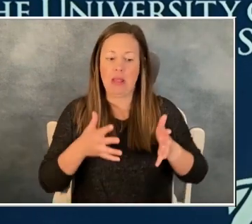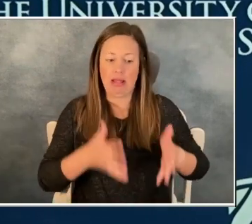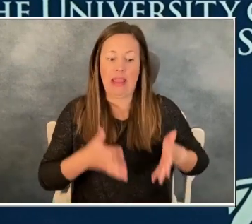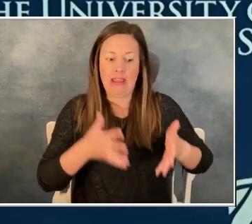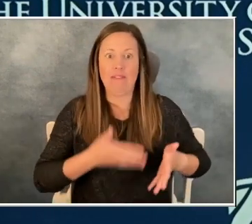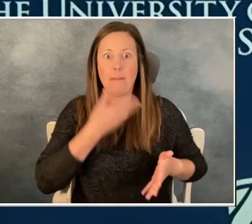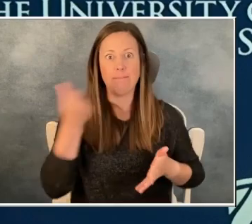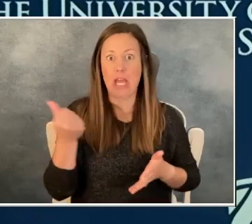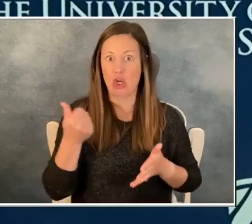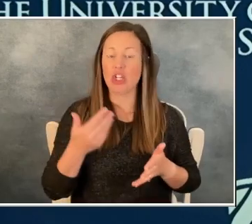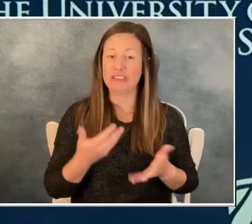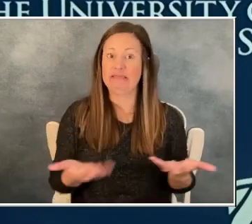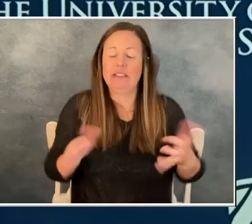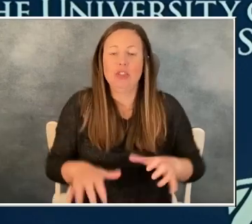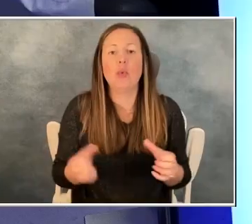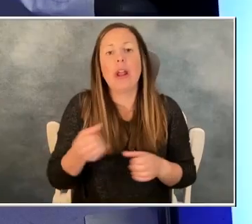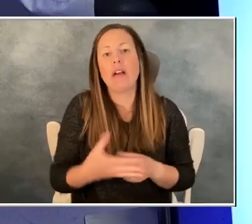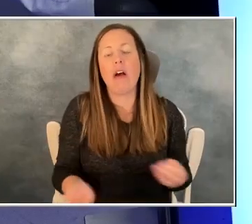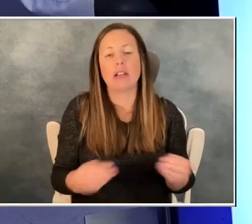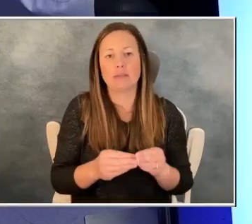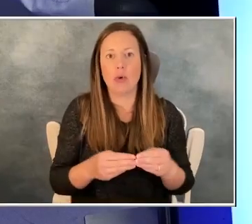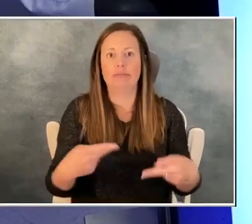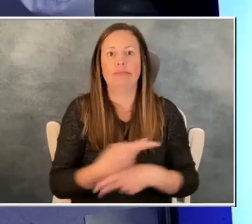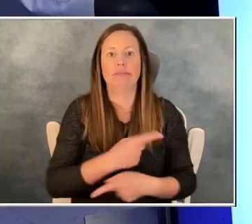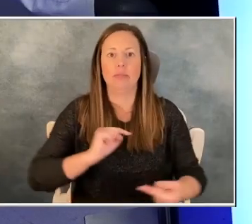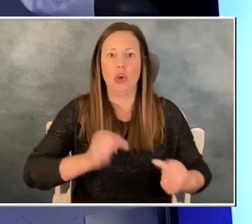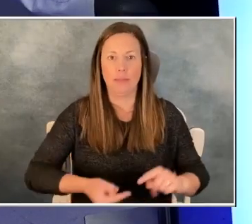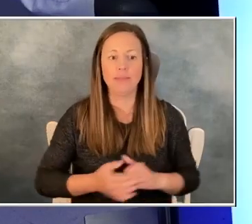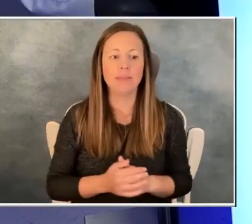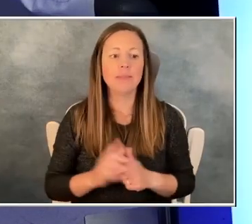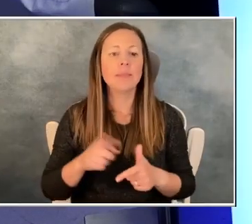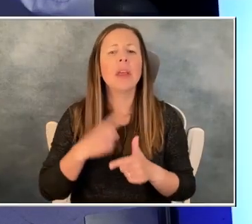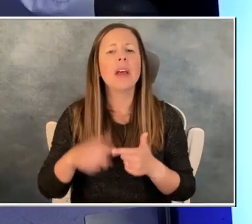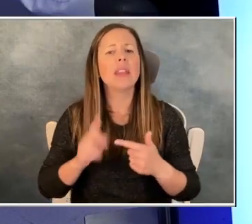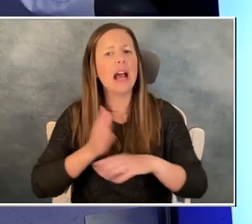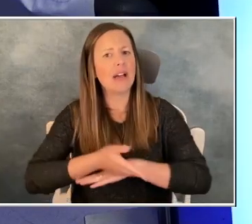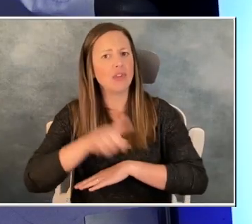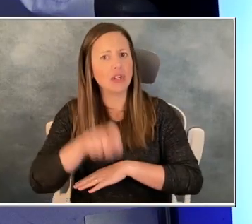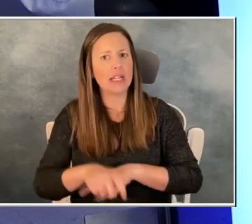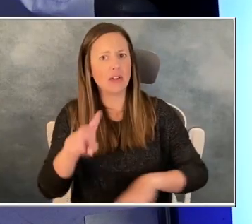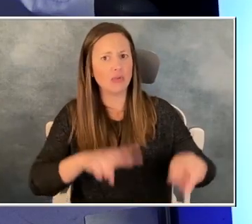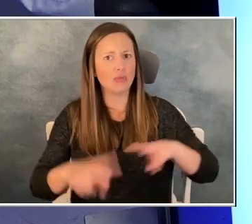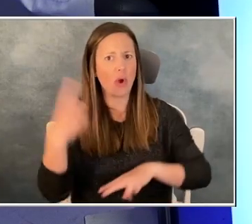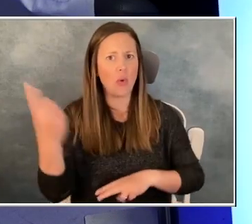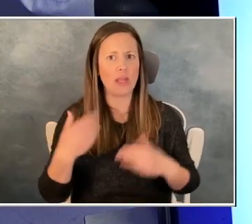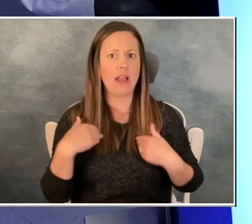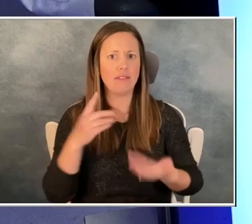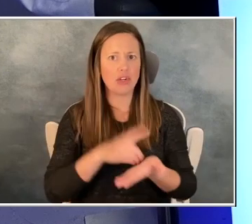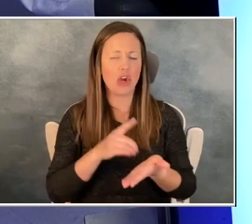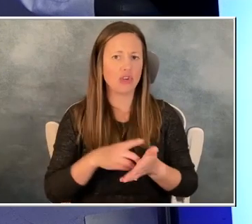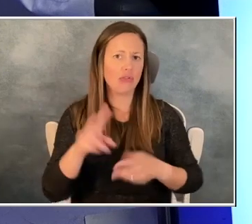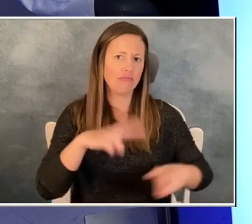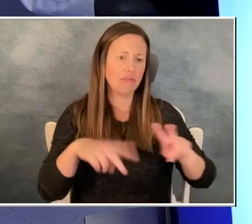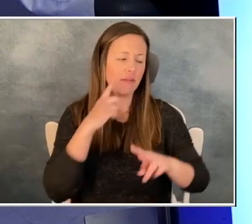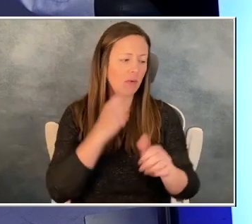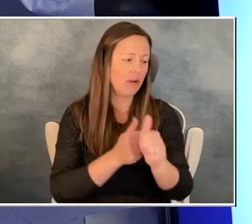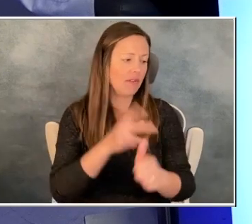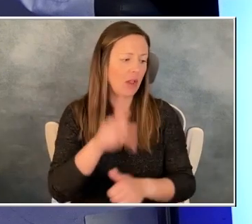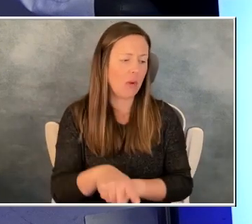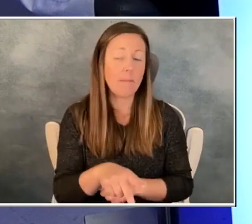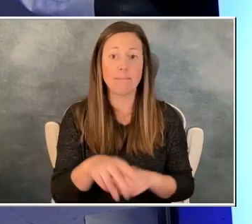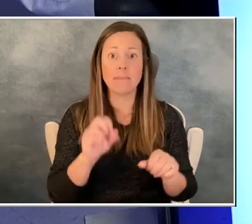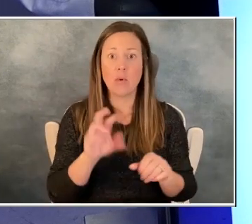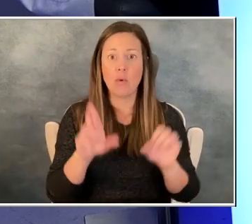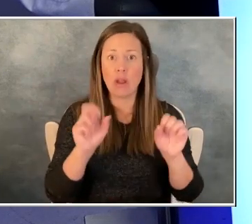something that might cause And further then harm. after this, do they always need to be evaluated by a doctor for follow-up care, or can this be handled the